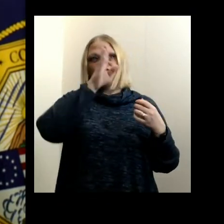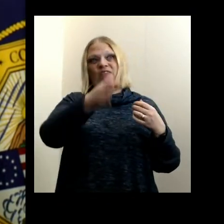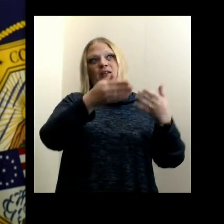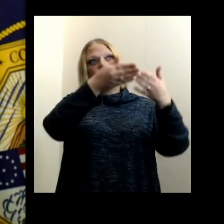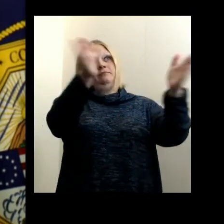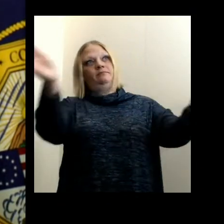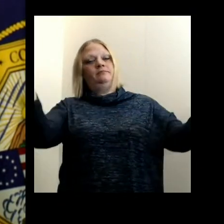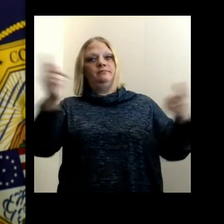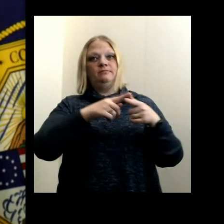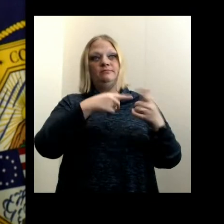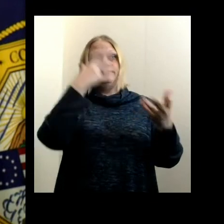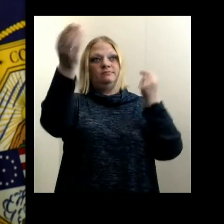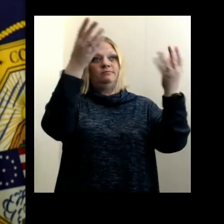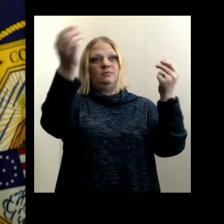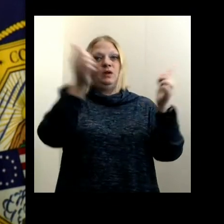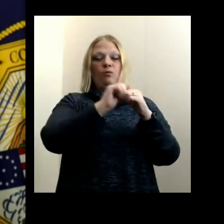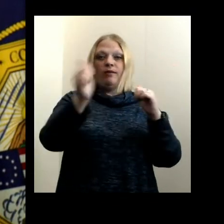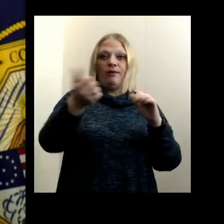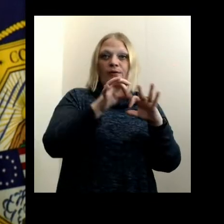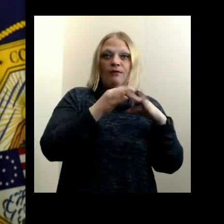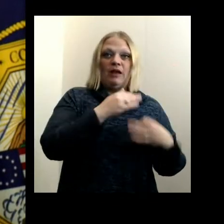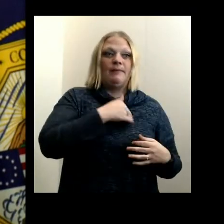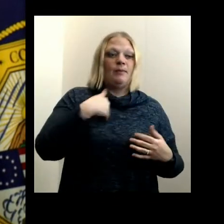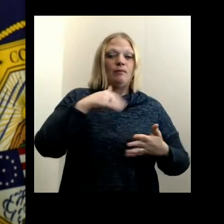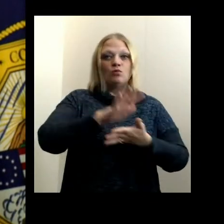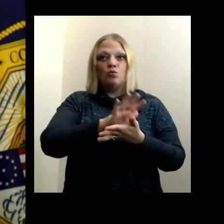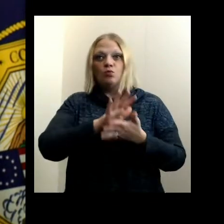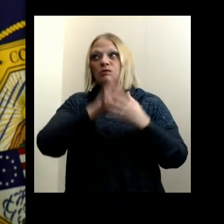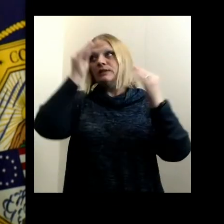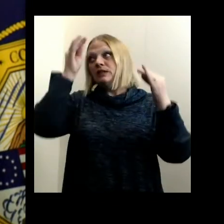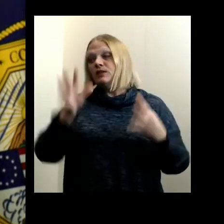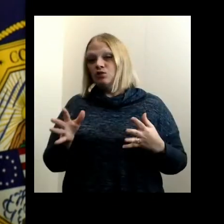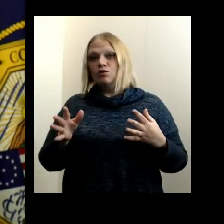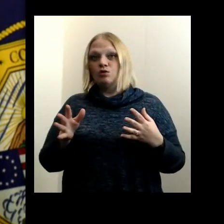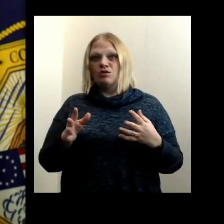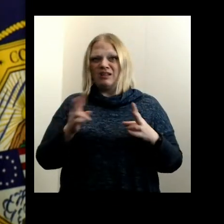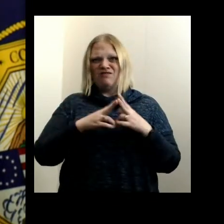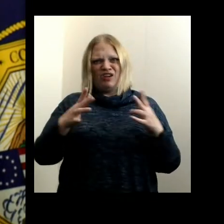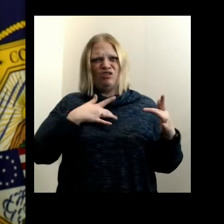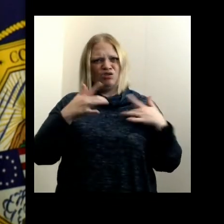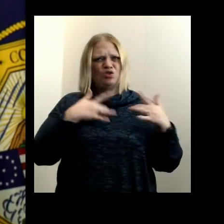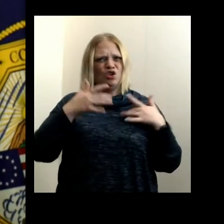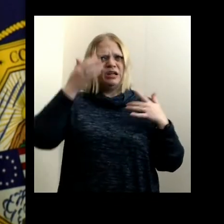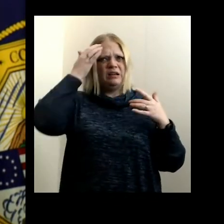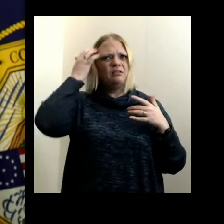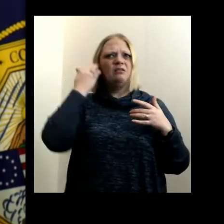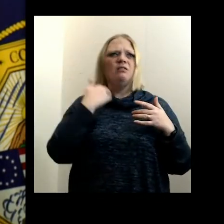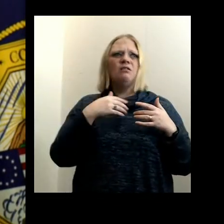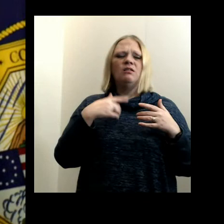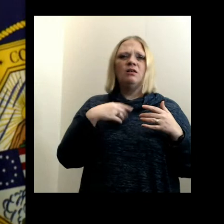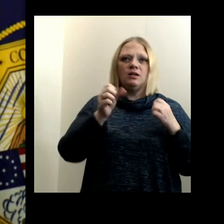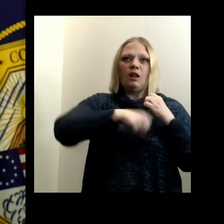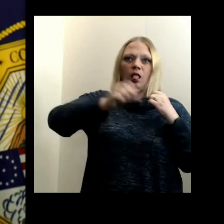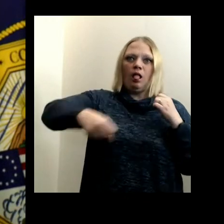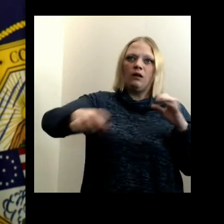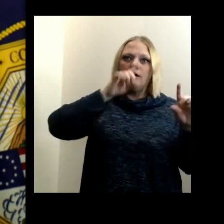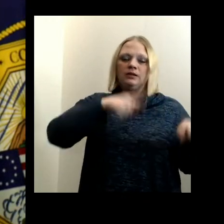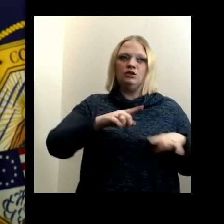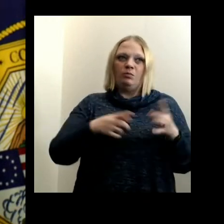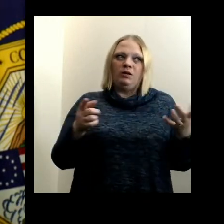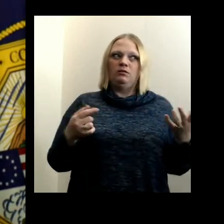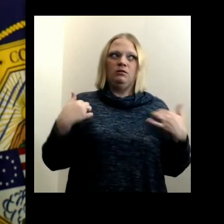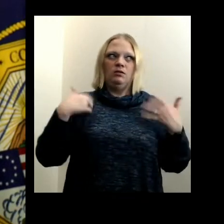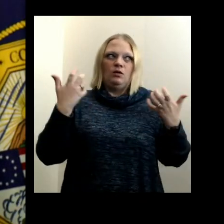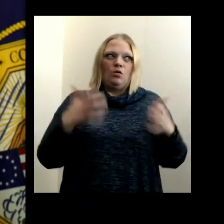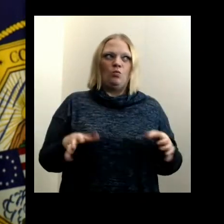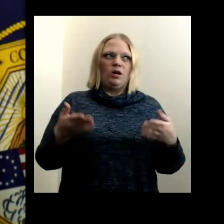and then they can go out there and be with their other family members or schools or teachers, it is very concerning. So it's a long answer, but we don't